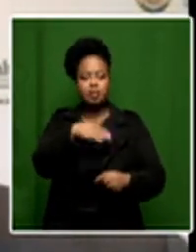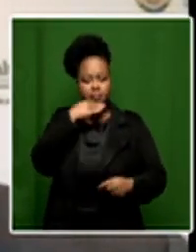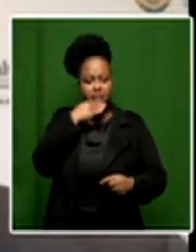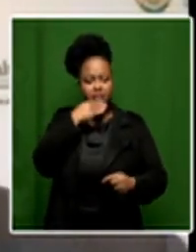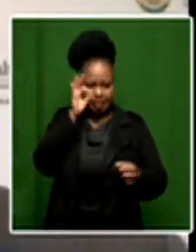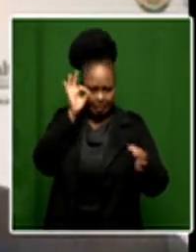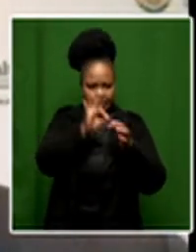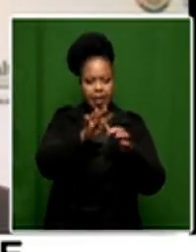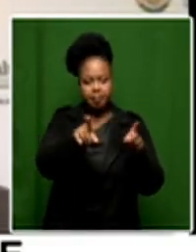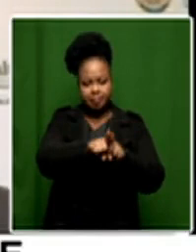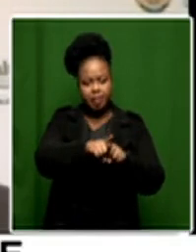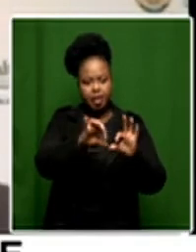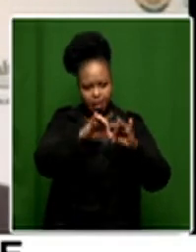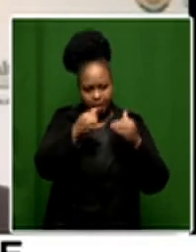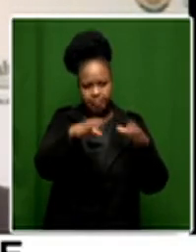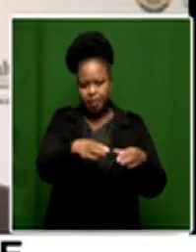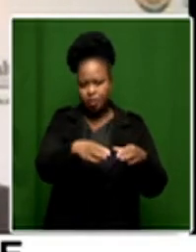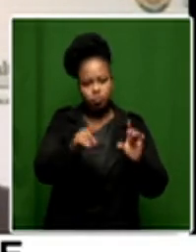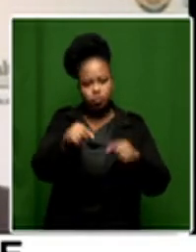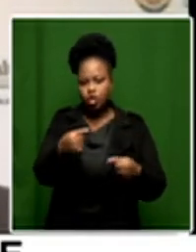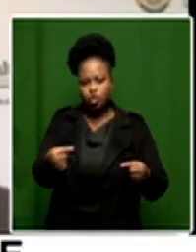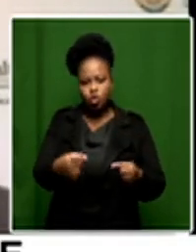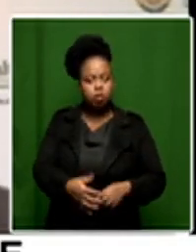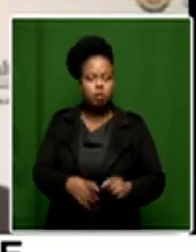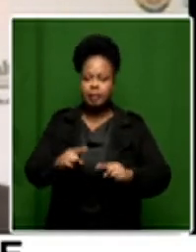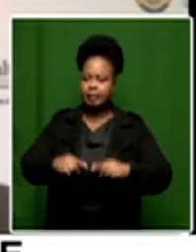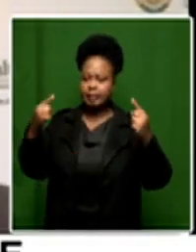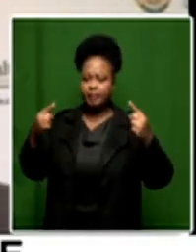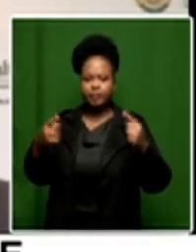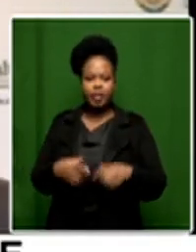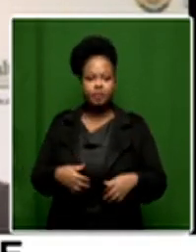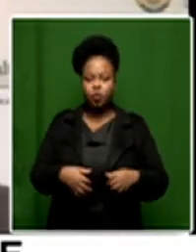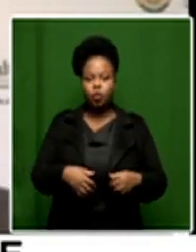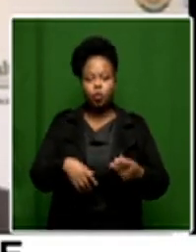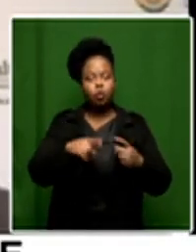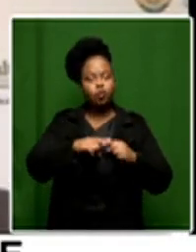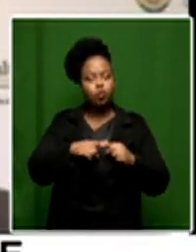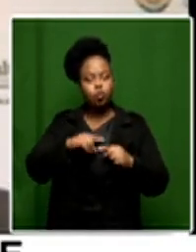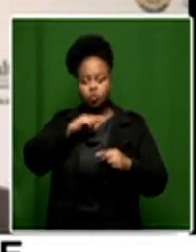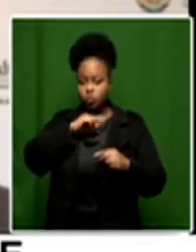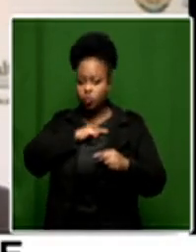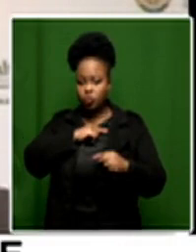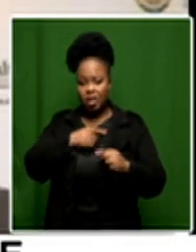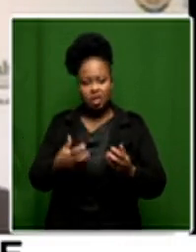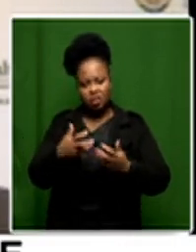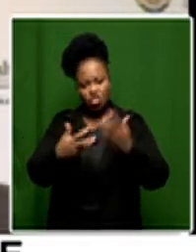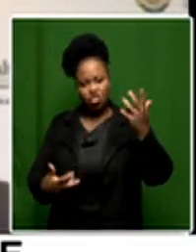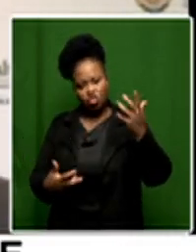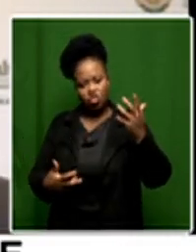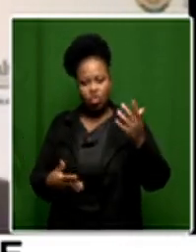dose from exactly the same manufacturer. You shouldn't get the dose from a different vaccine because they don't,